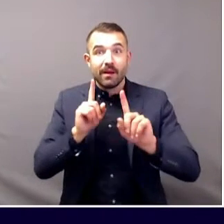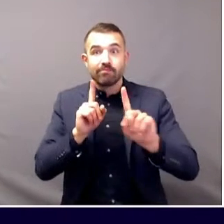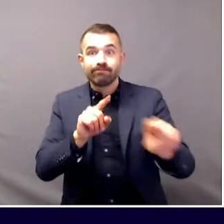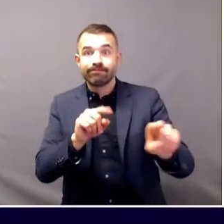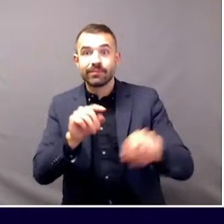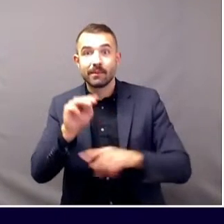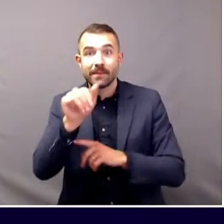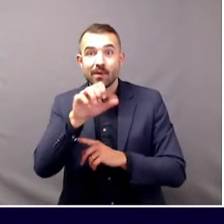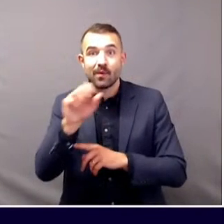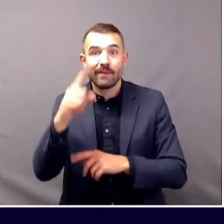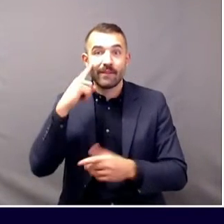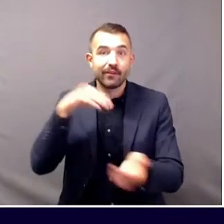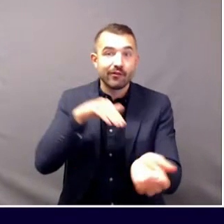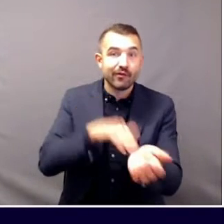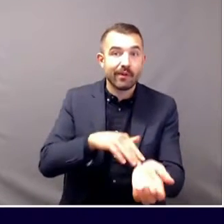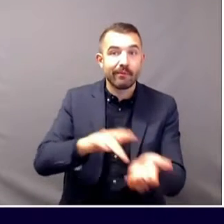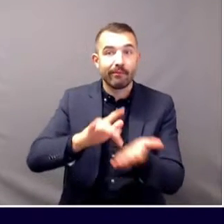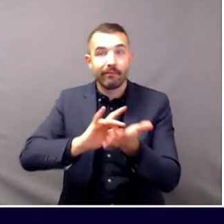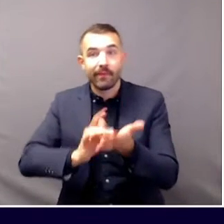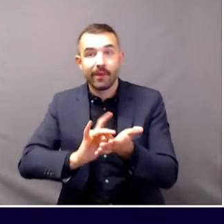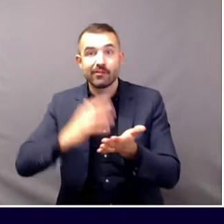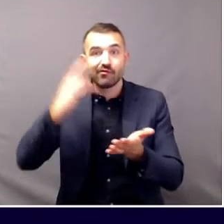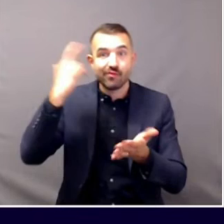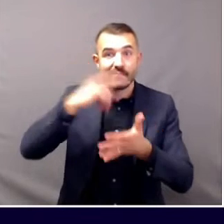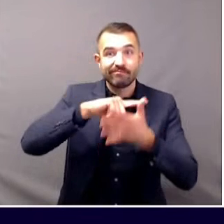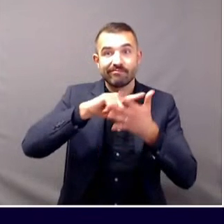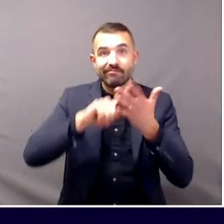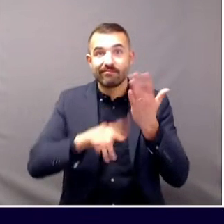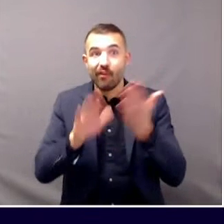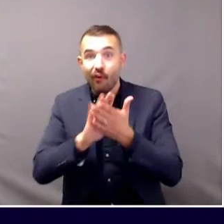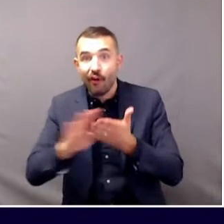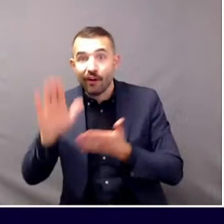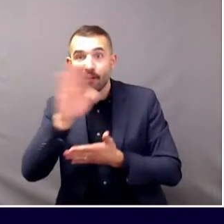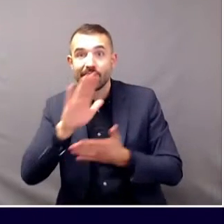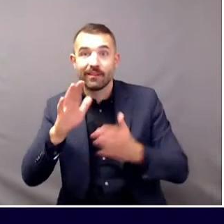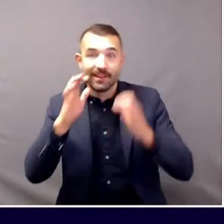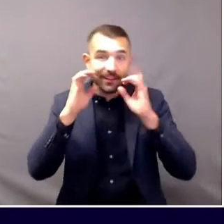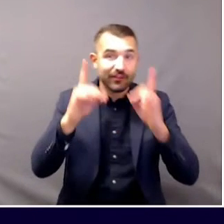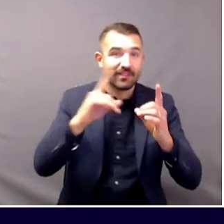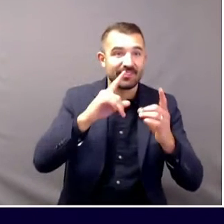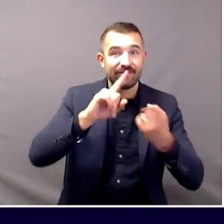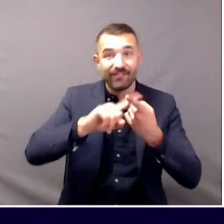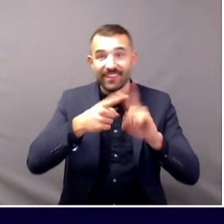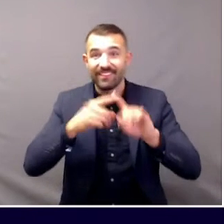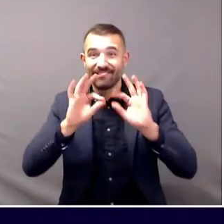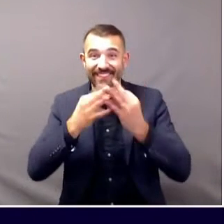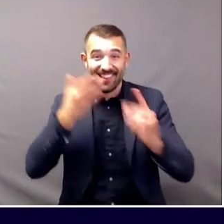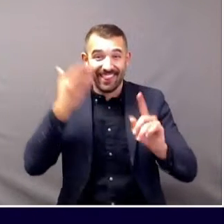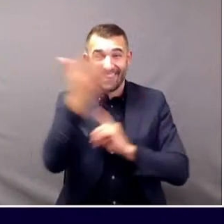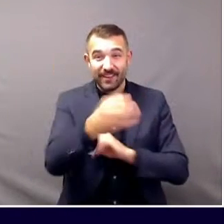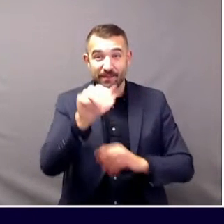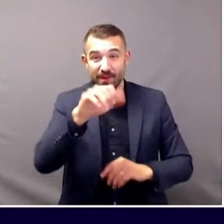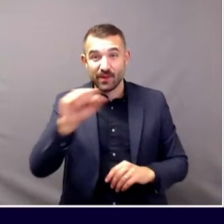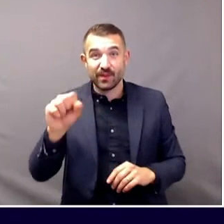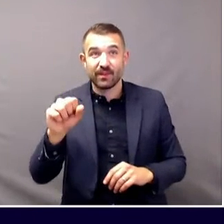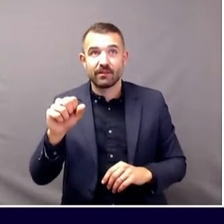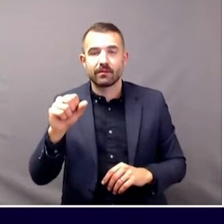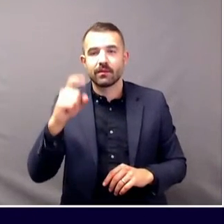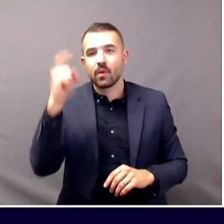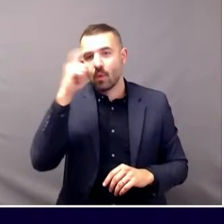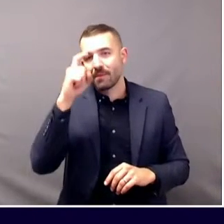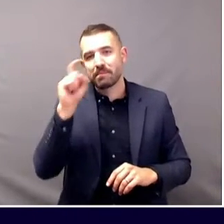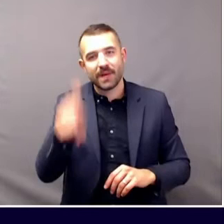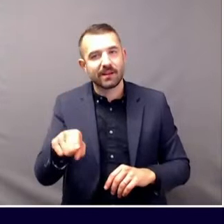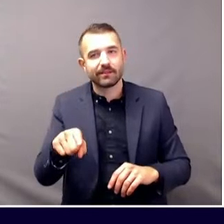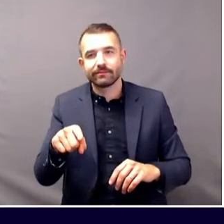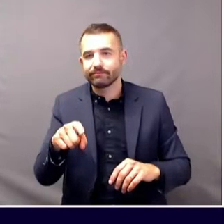have friends and families in that state, but we really think that it is wise to either quarantine when you come